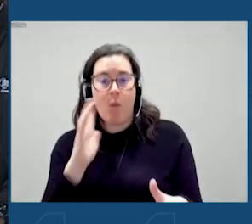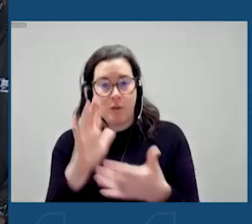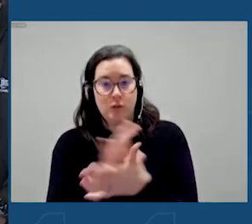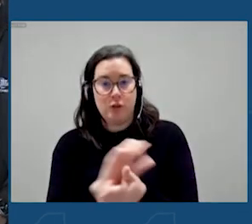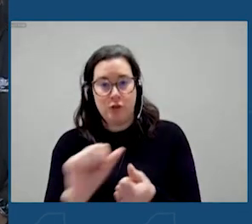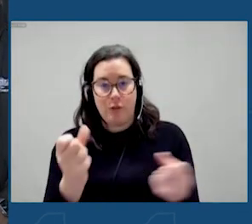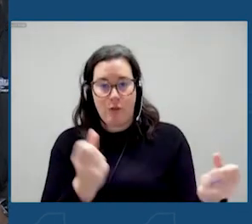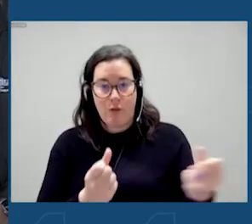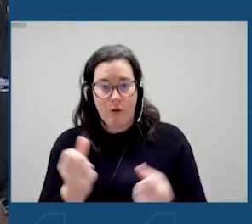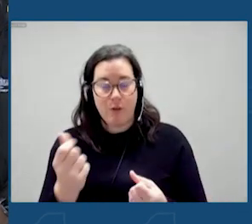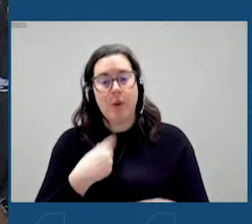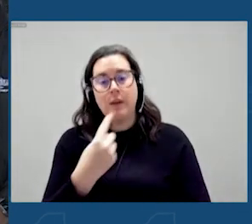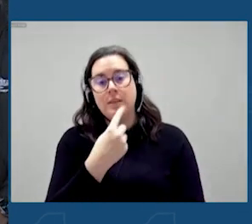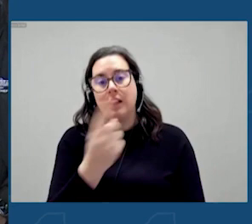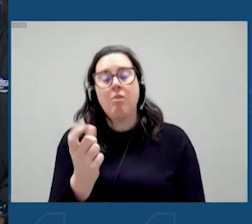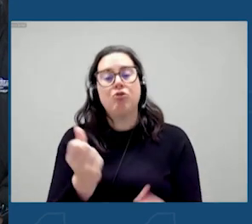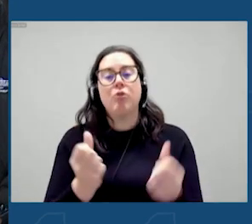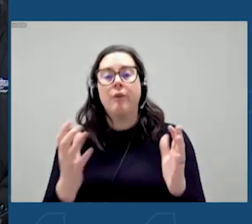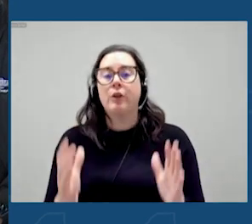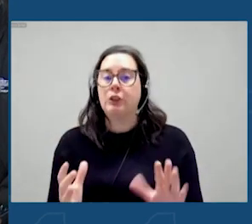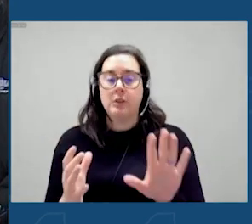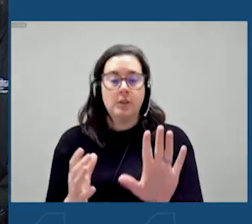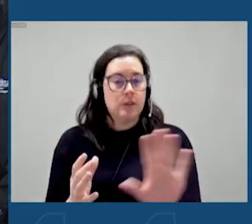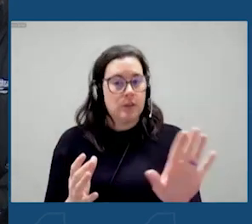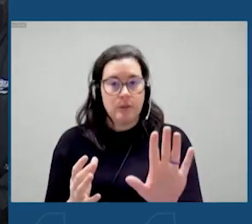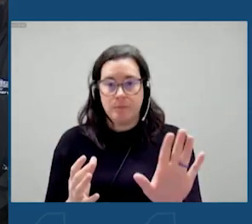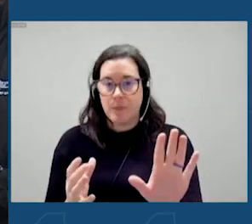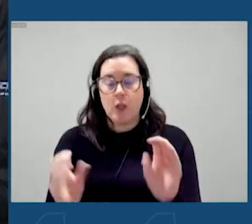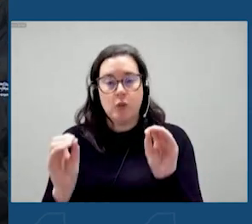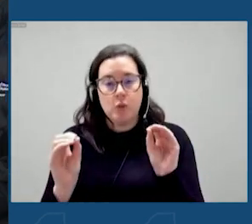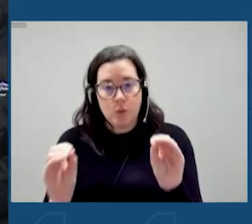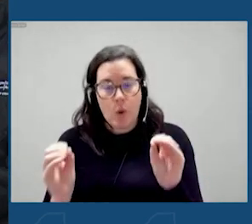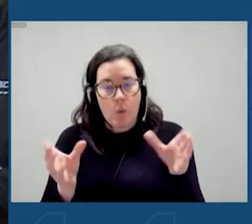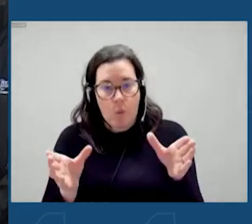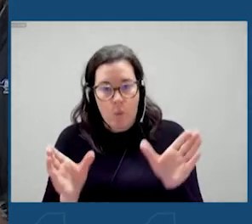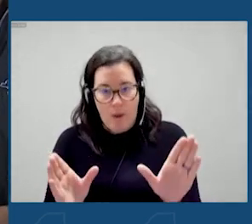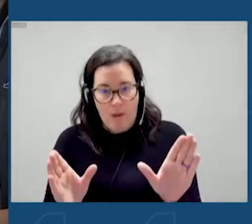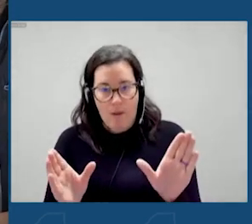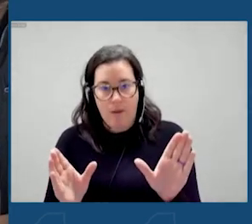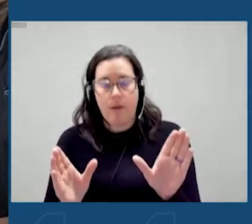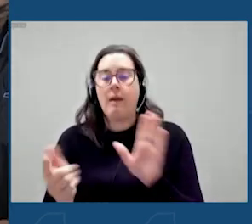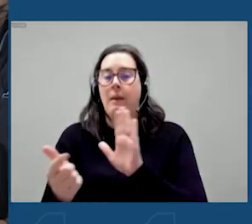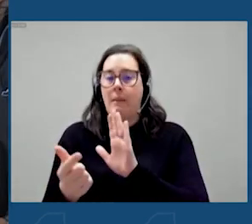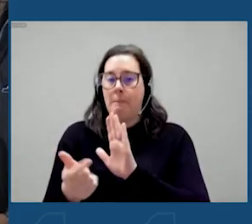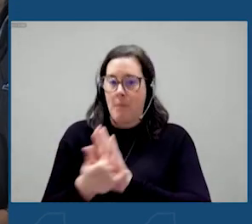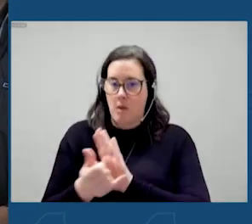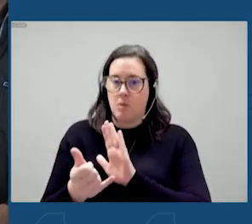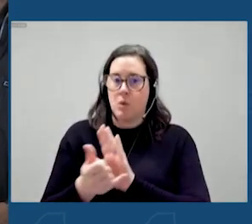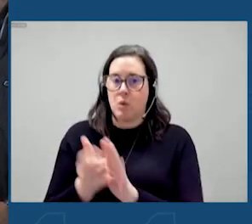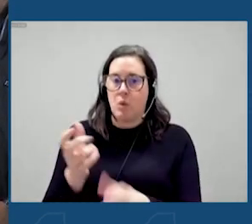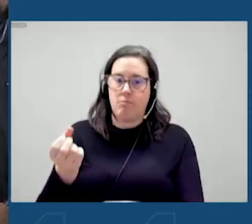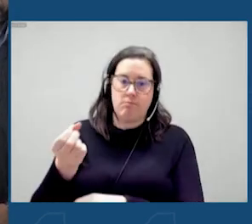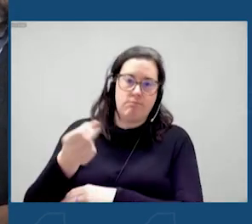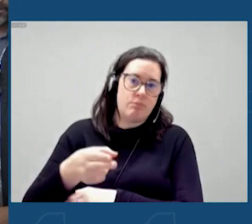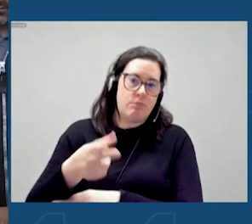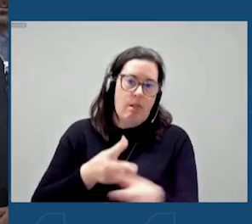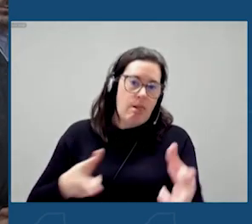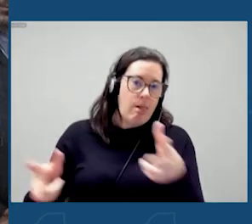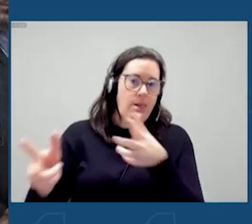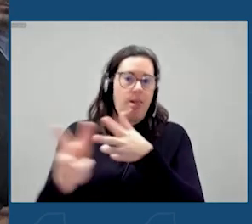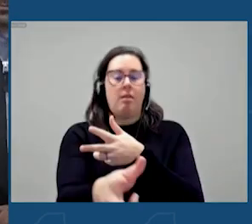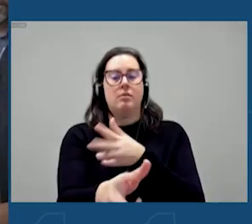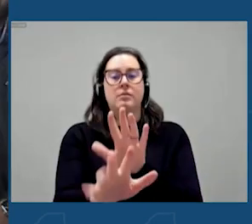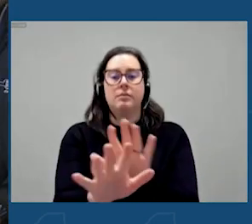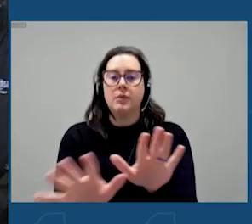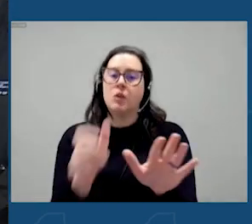motorists, no way, no how are you gonna beat a plow. So don't try. Please go